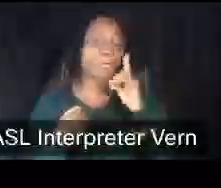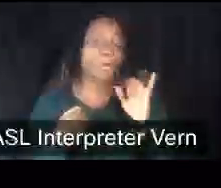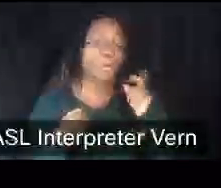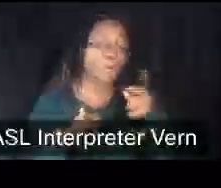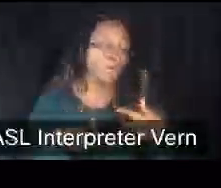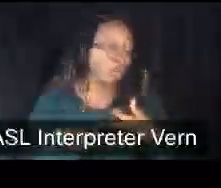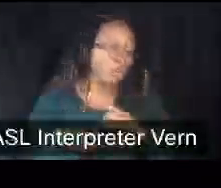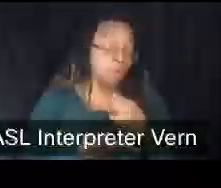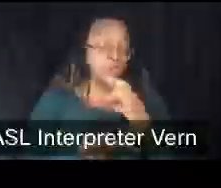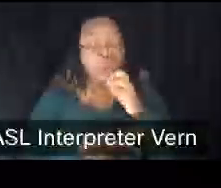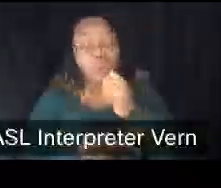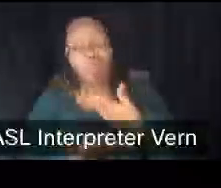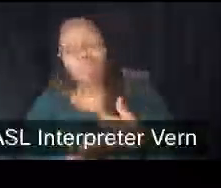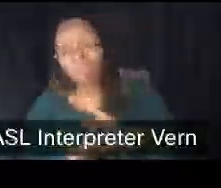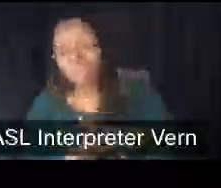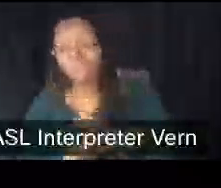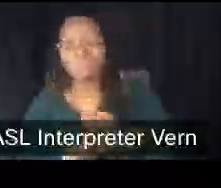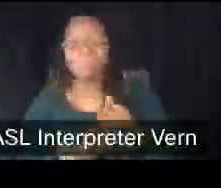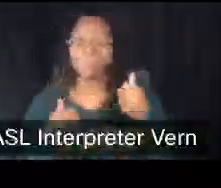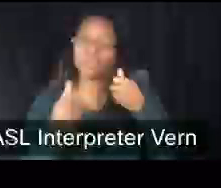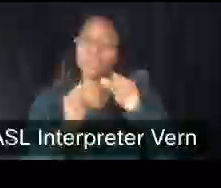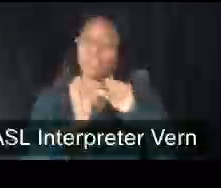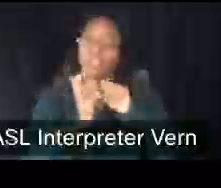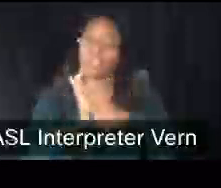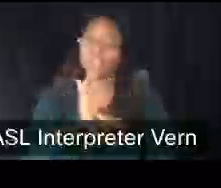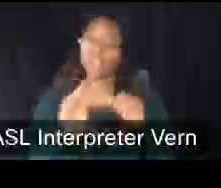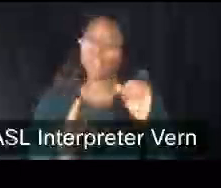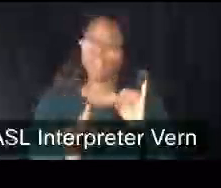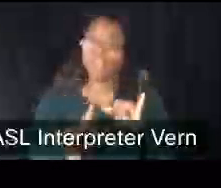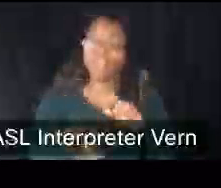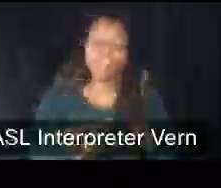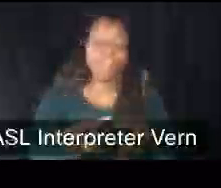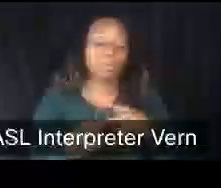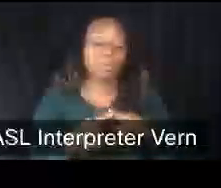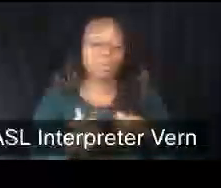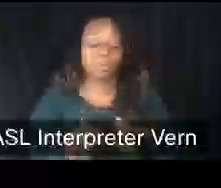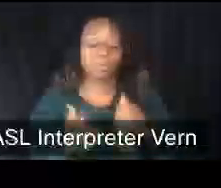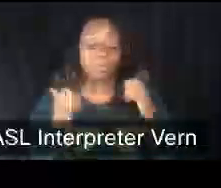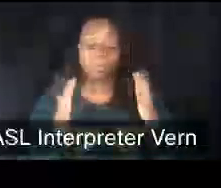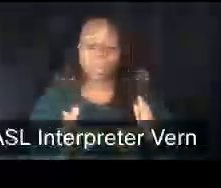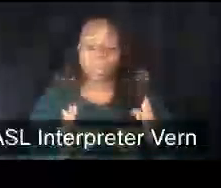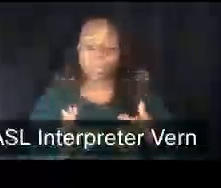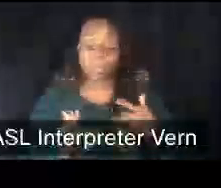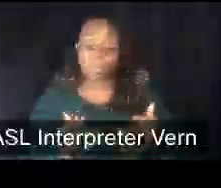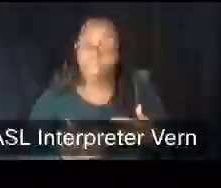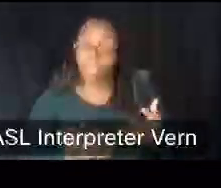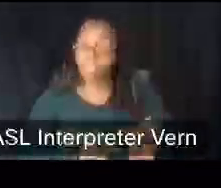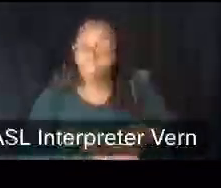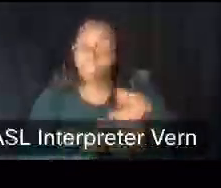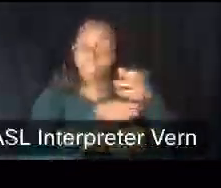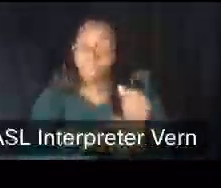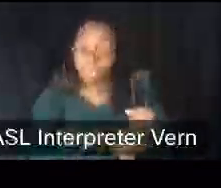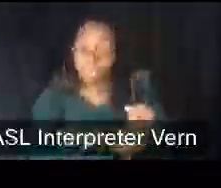non-deserving. And so really highlighting that when the survivor trusts someone, it